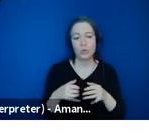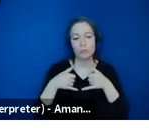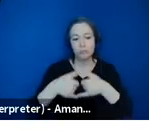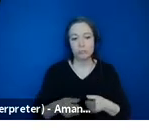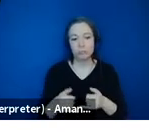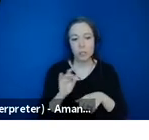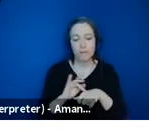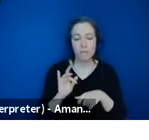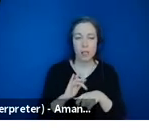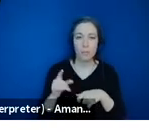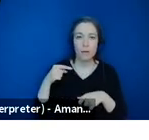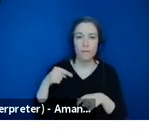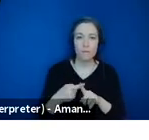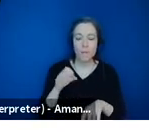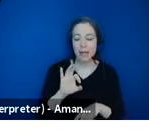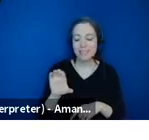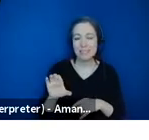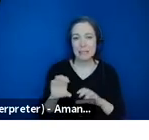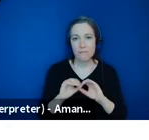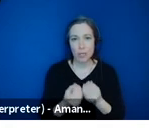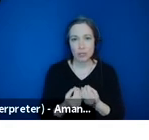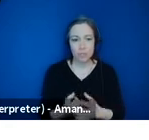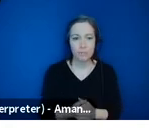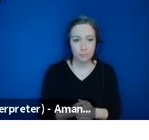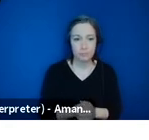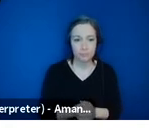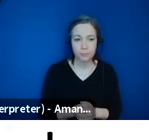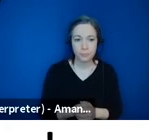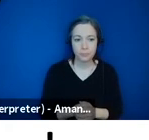FCC foundation for CEWD programs as well.